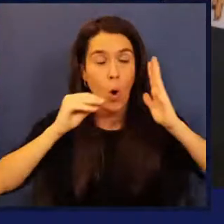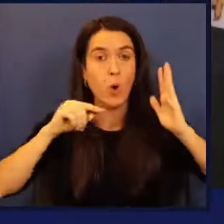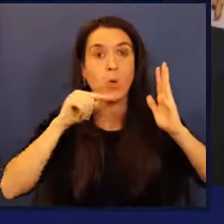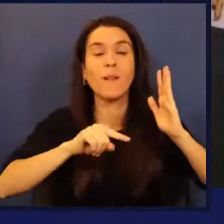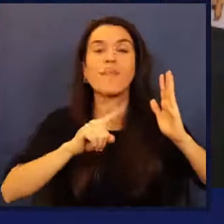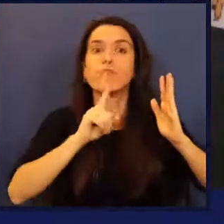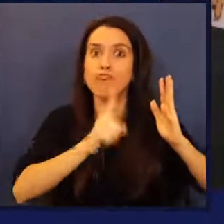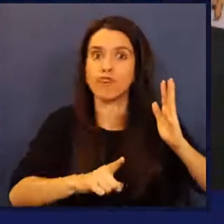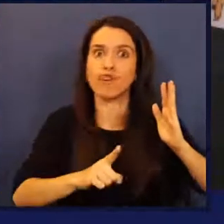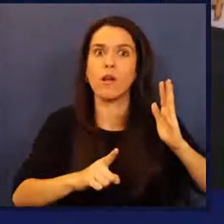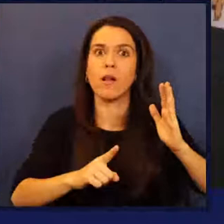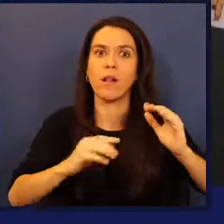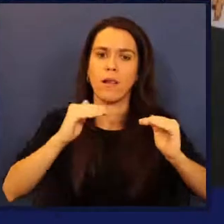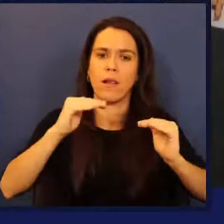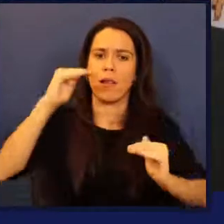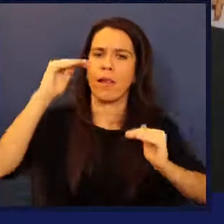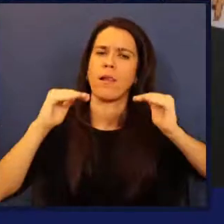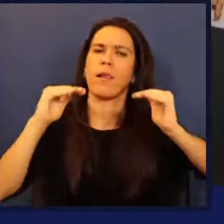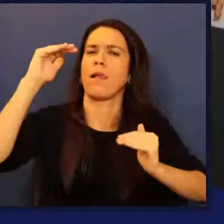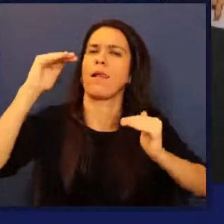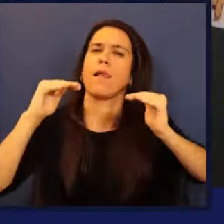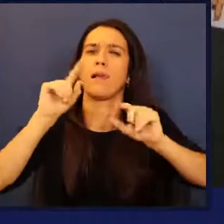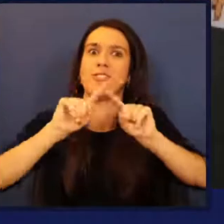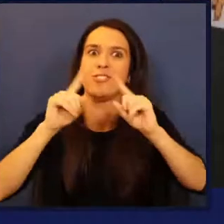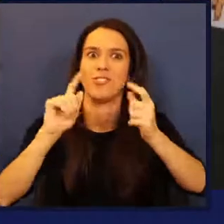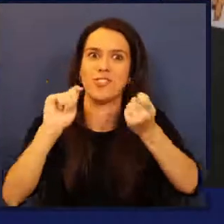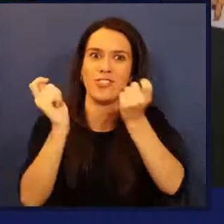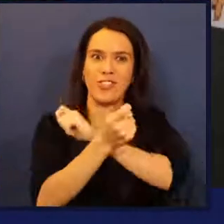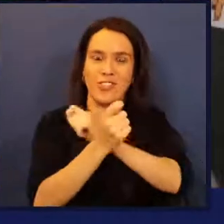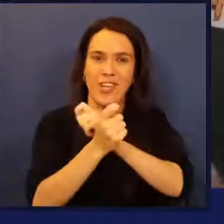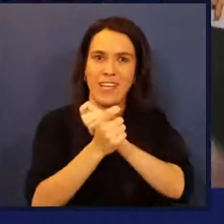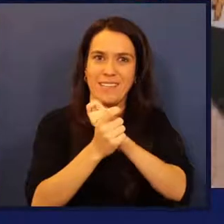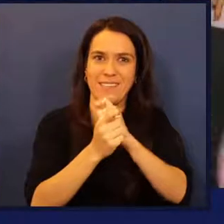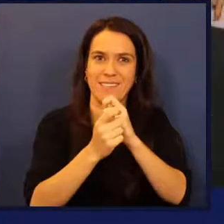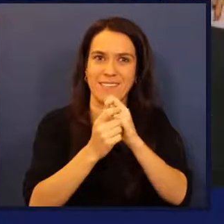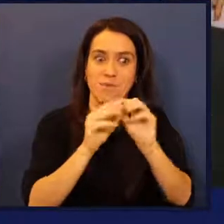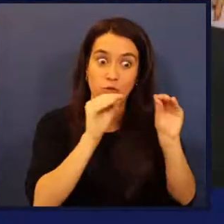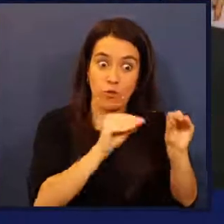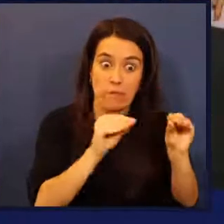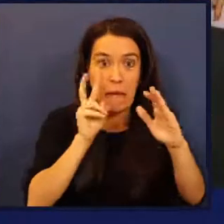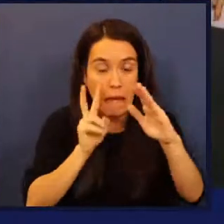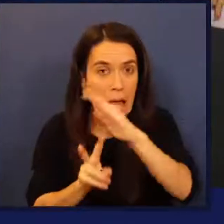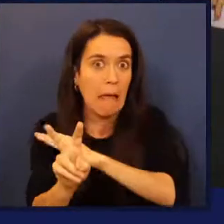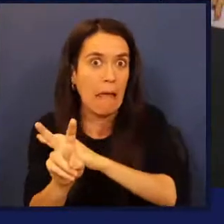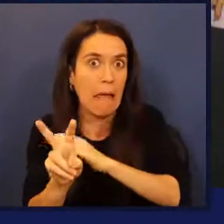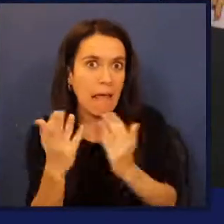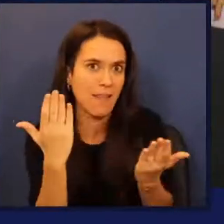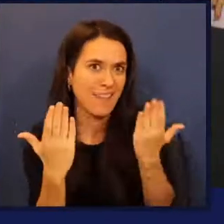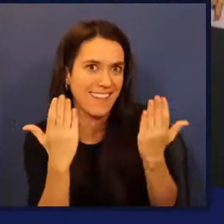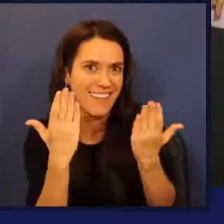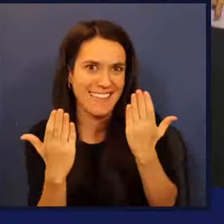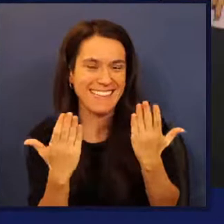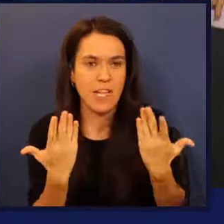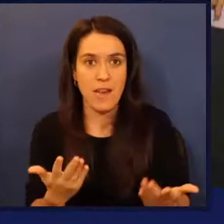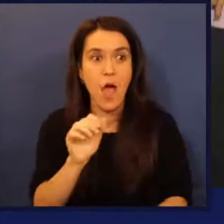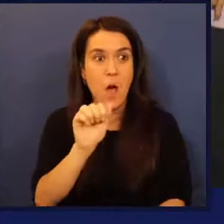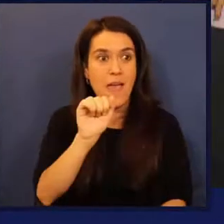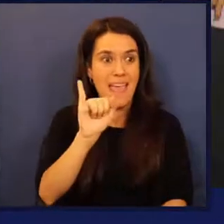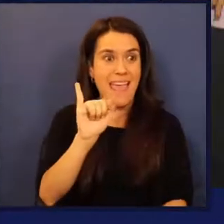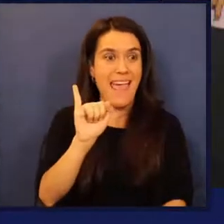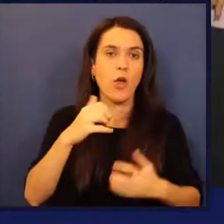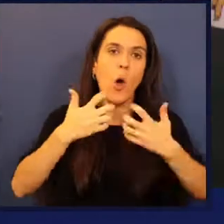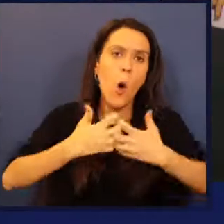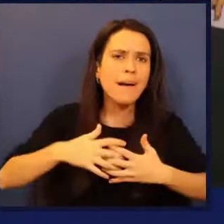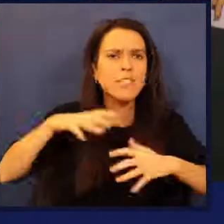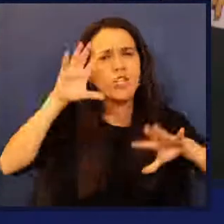appropriate tolerance for change. Obviously, this is more of a robust scenario. People that have been doing an AI or machine learning for a long